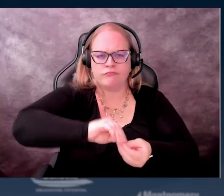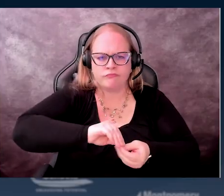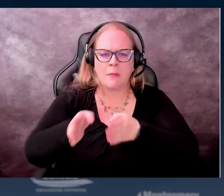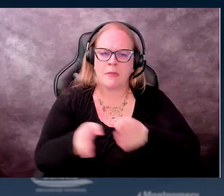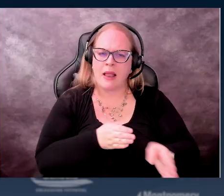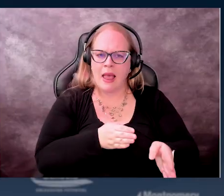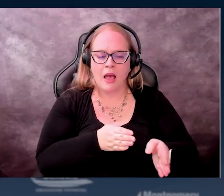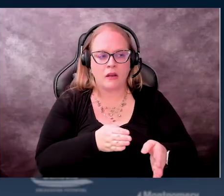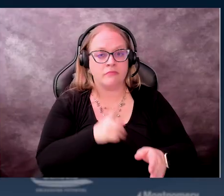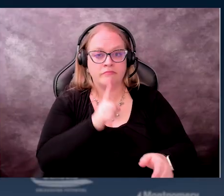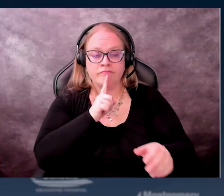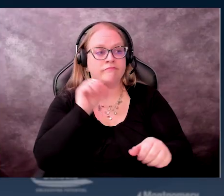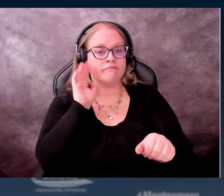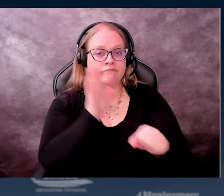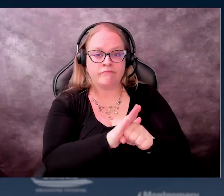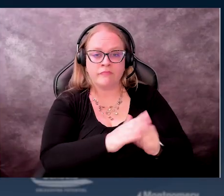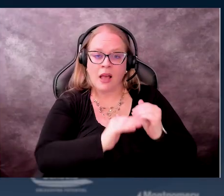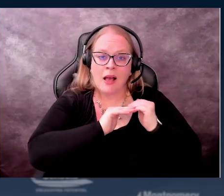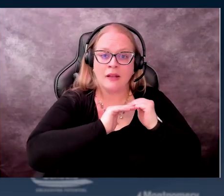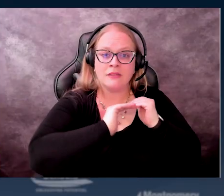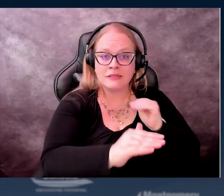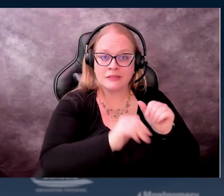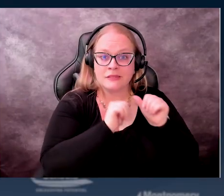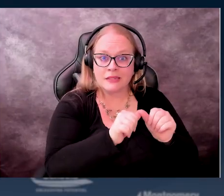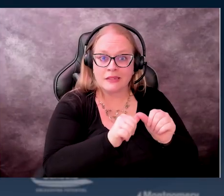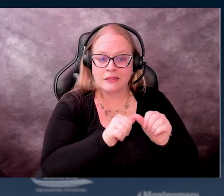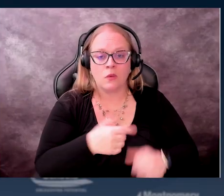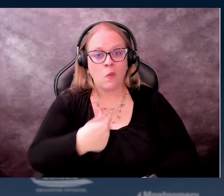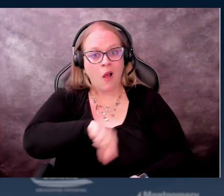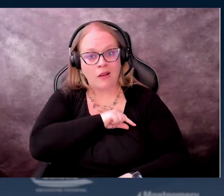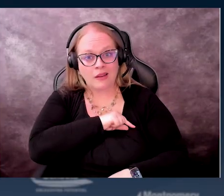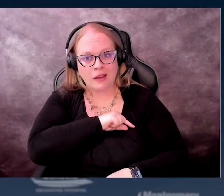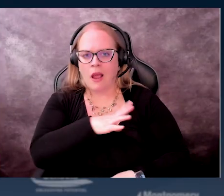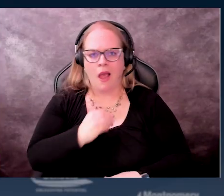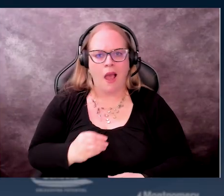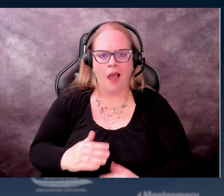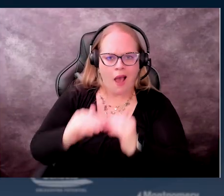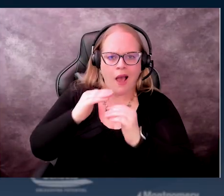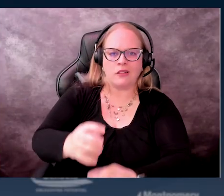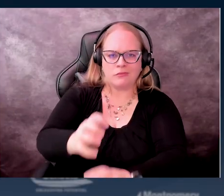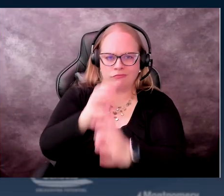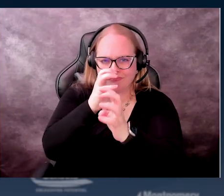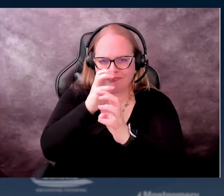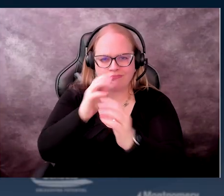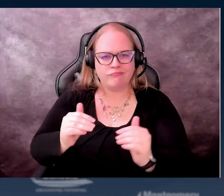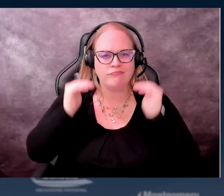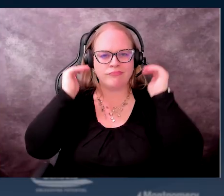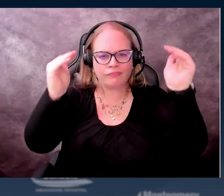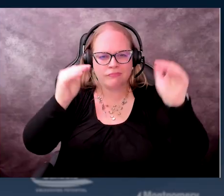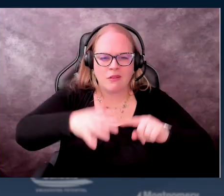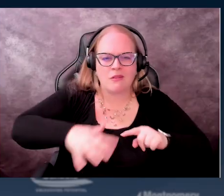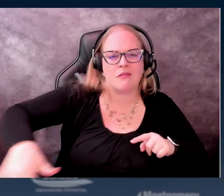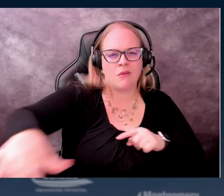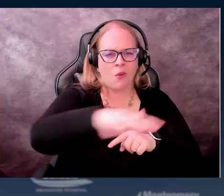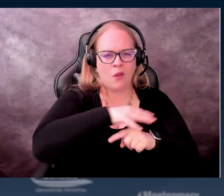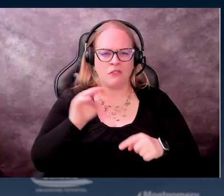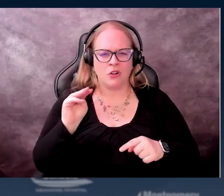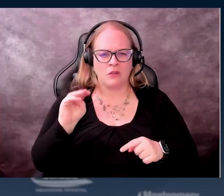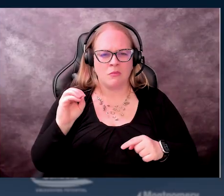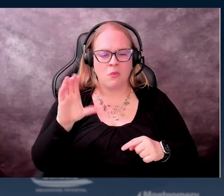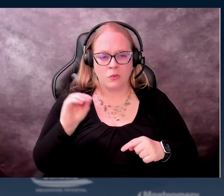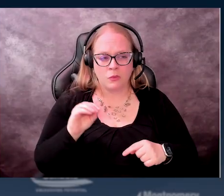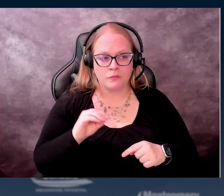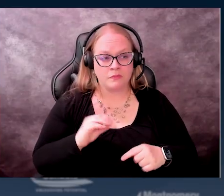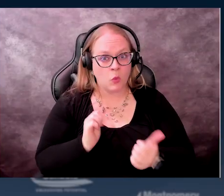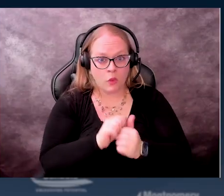and quality and rigor across regions. With the right resources in place, our educators and